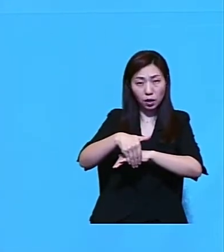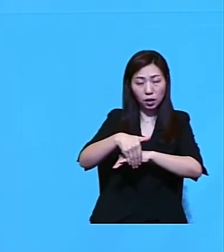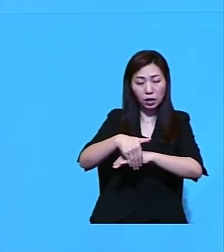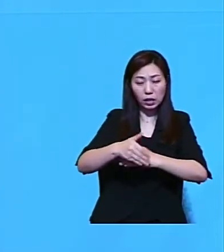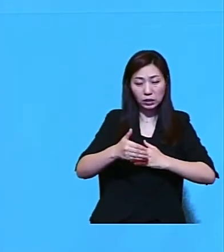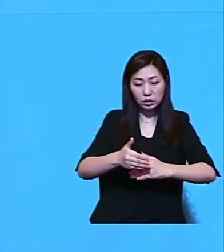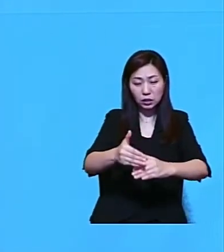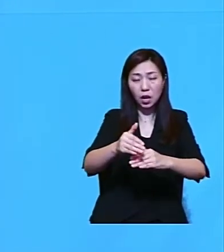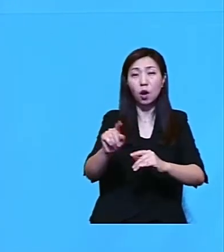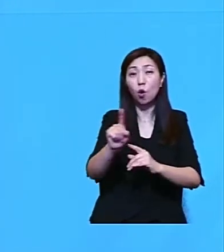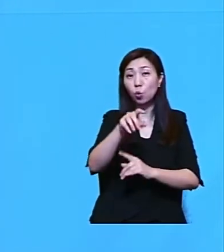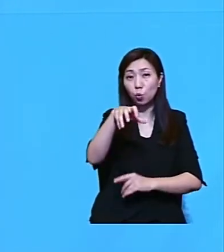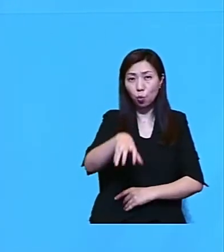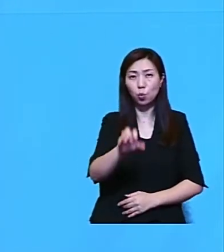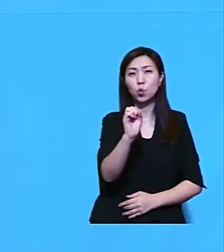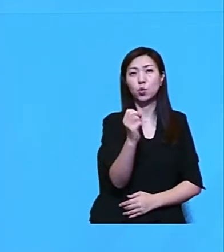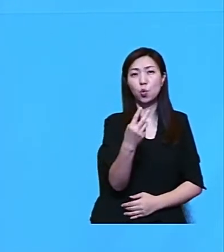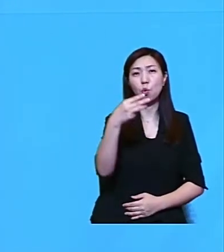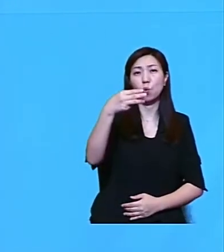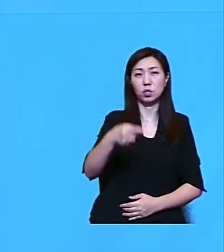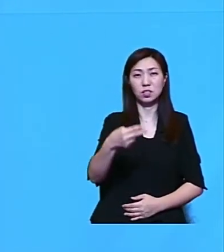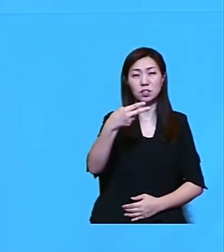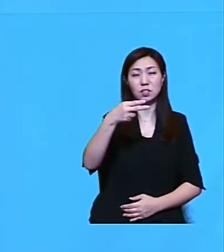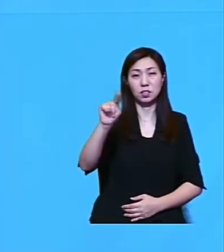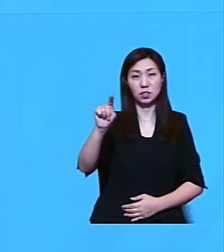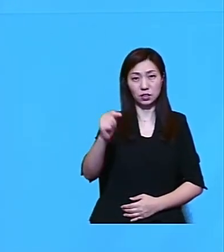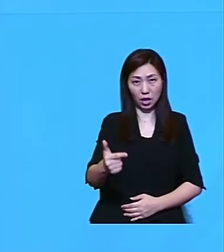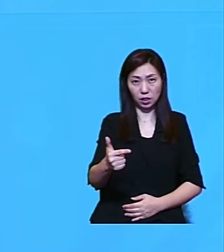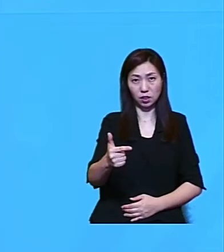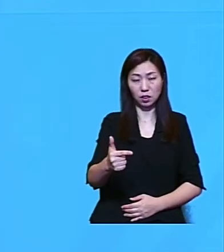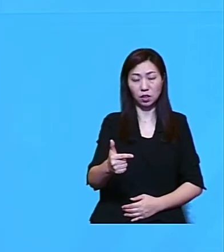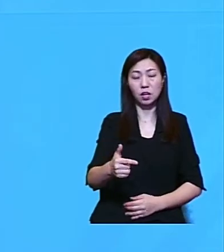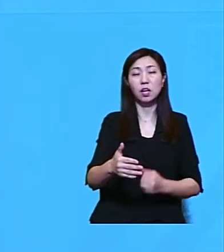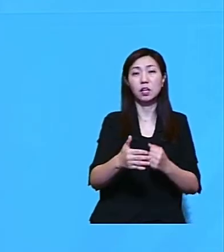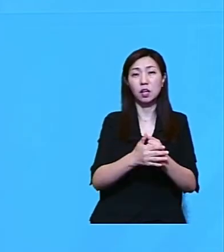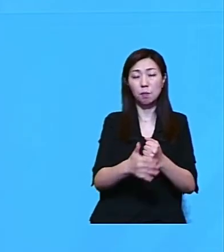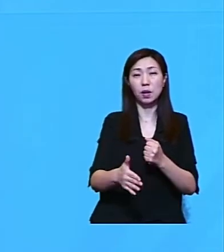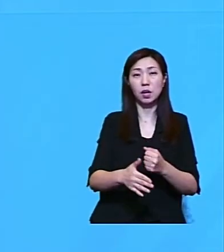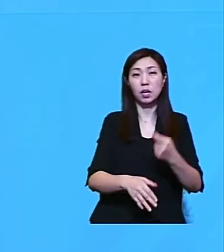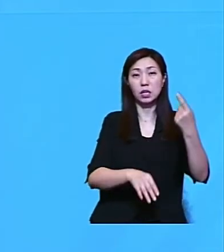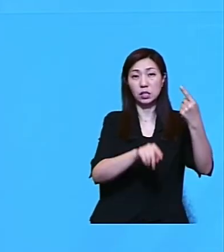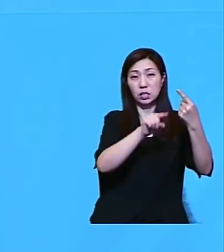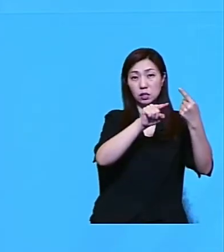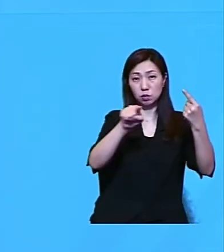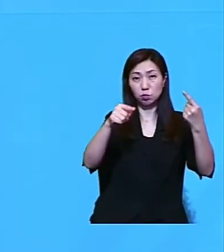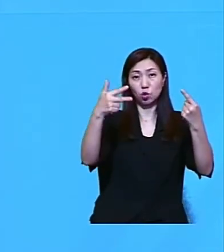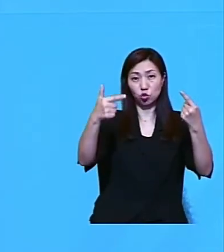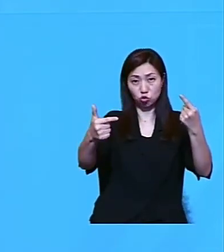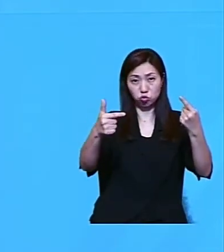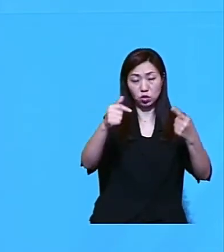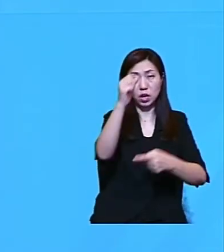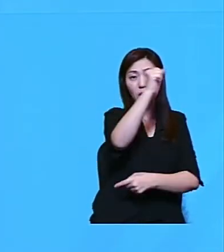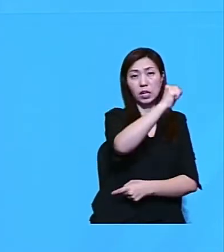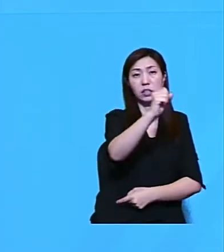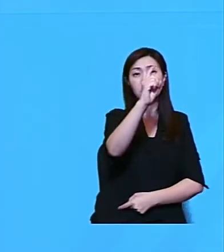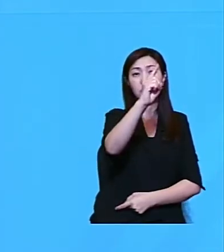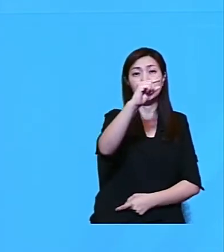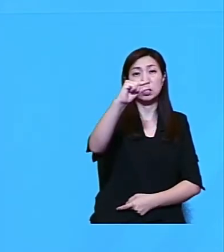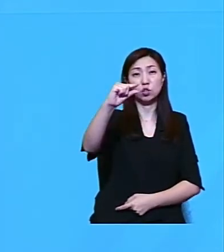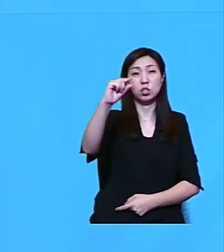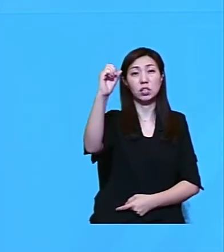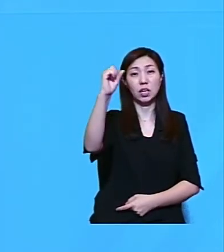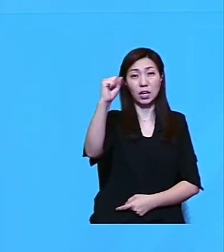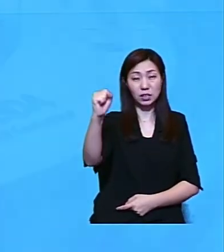SDGs, as well as SDG 7 on energy, and have a positive climate impact. Thank you, Frank.